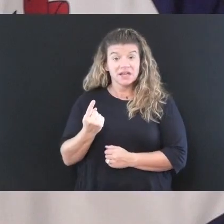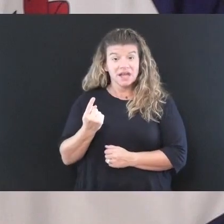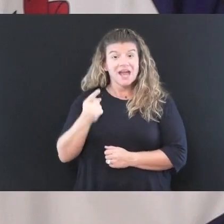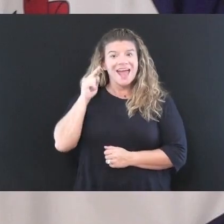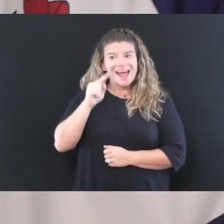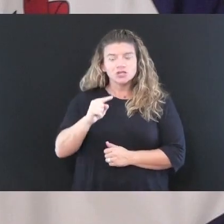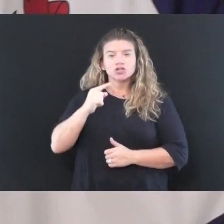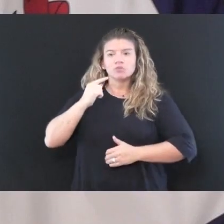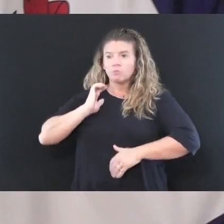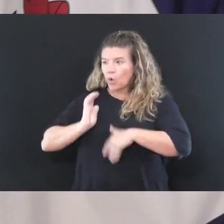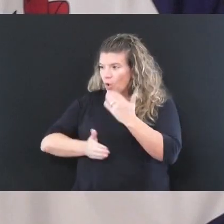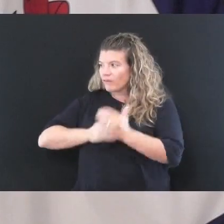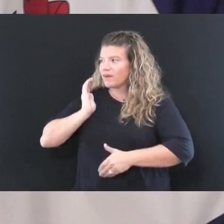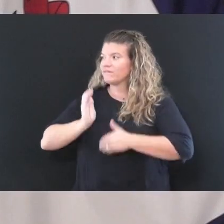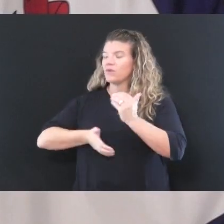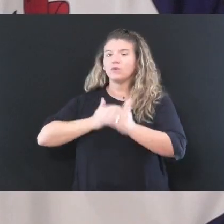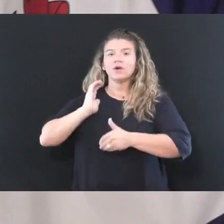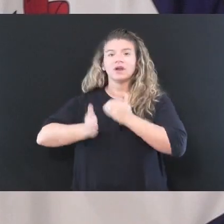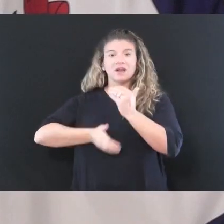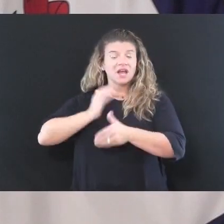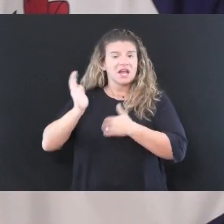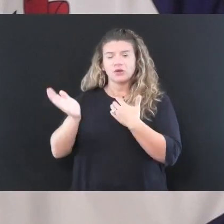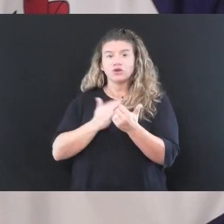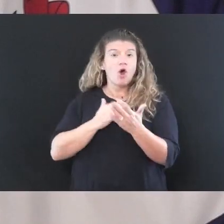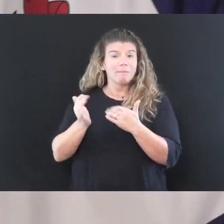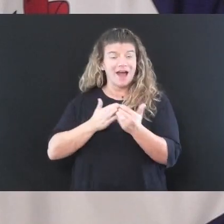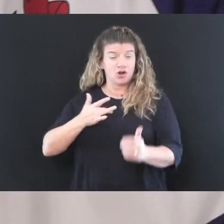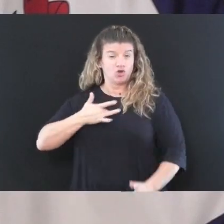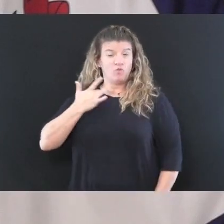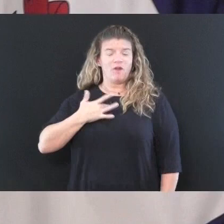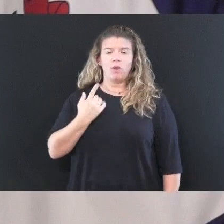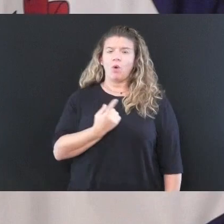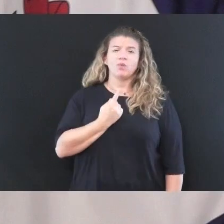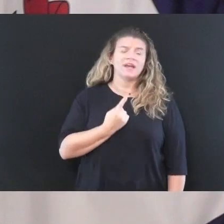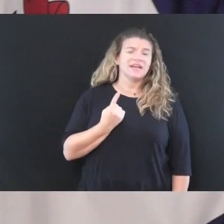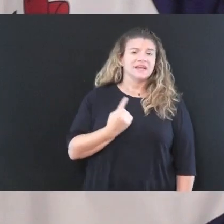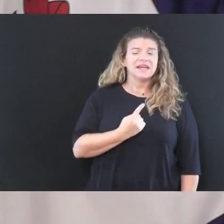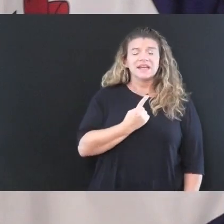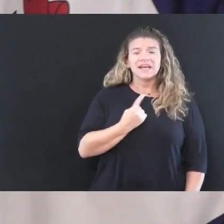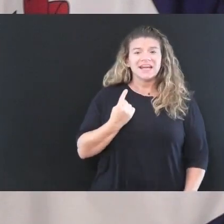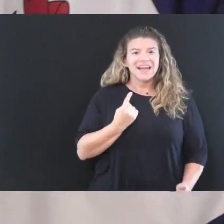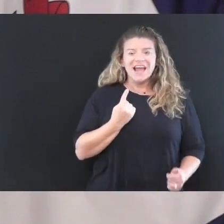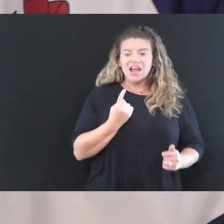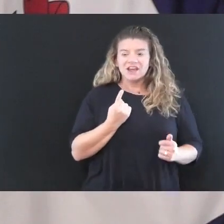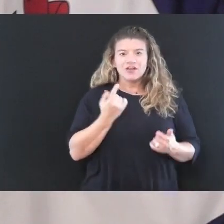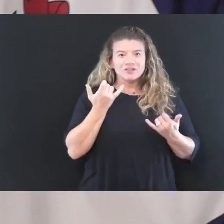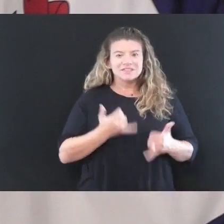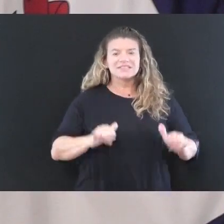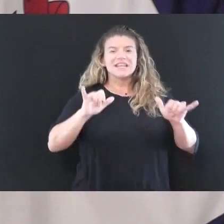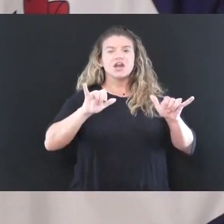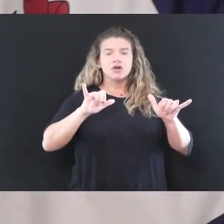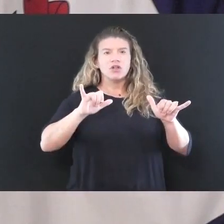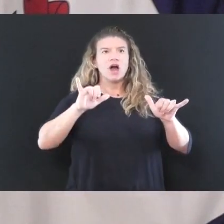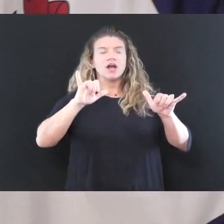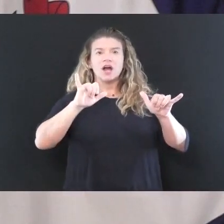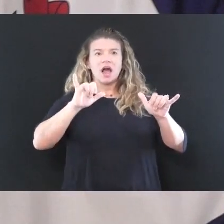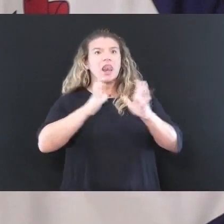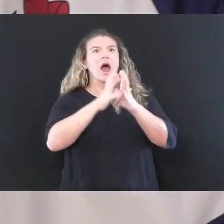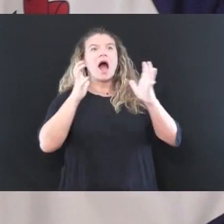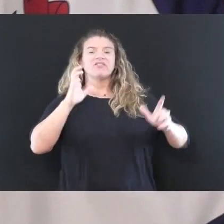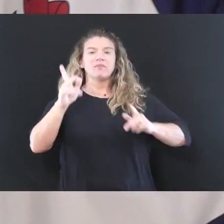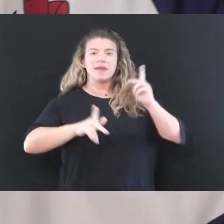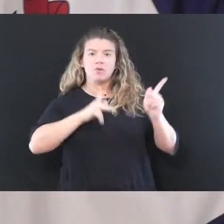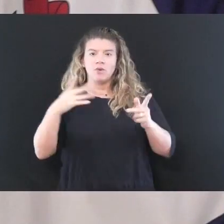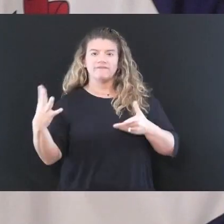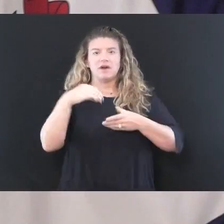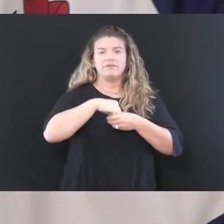as you go forward, even though it feels lonely, there is still a great many people with